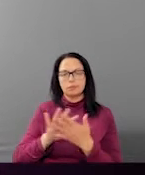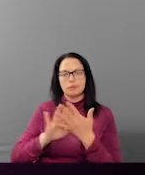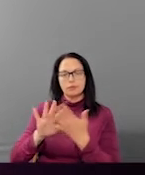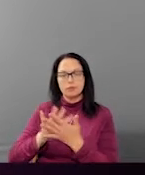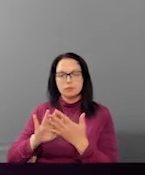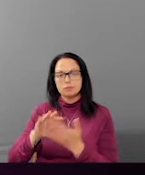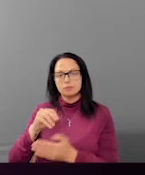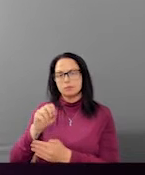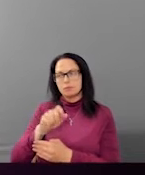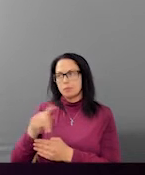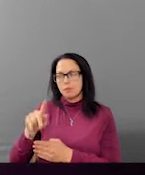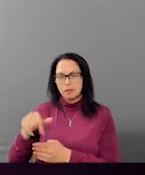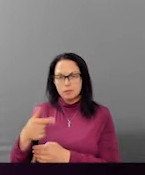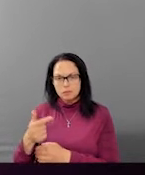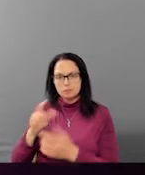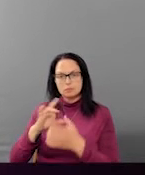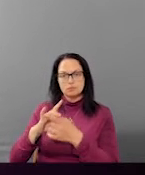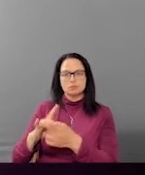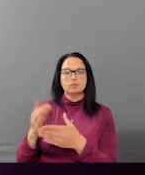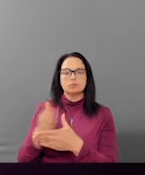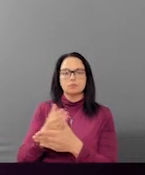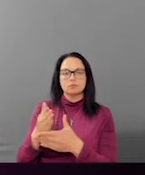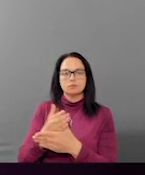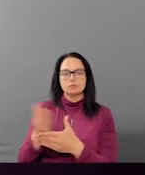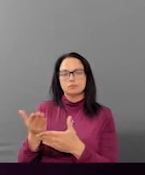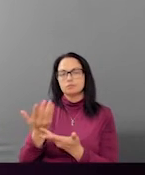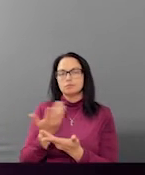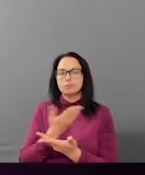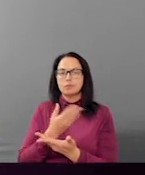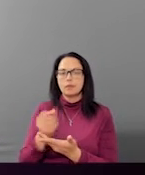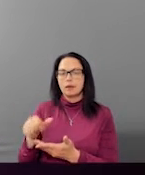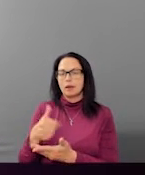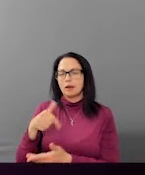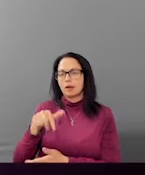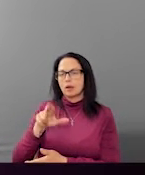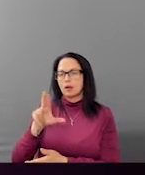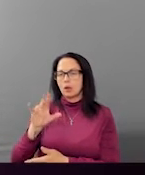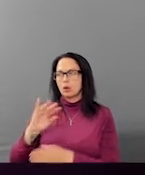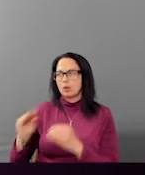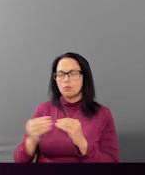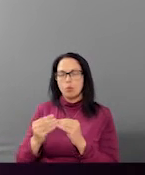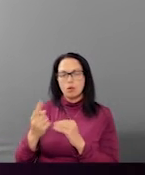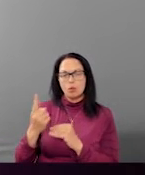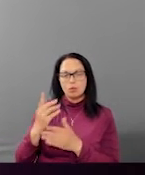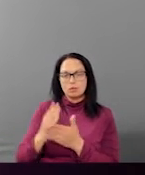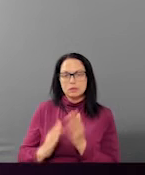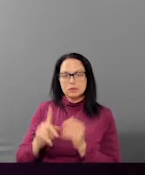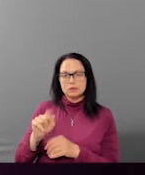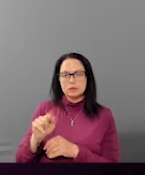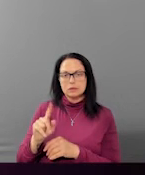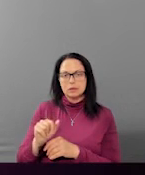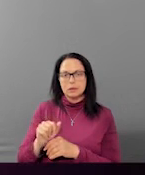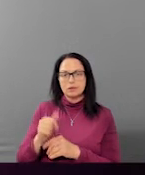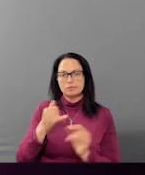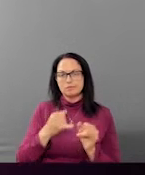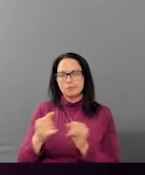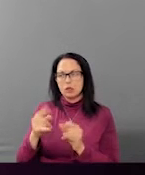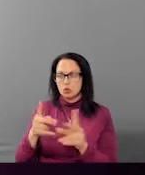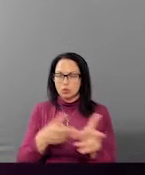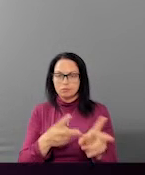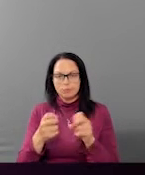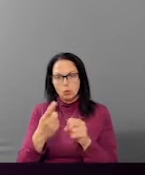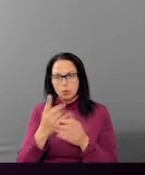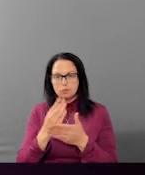mapping relationships between full text search, and pretty much any query that's more than one piece of data at a time. Because like I said, right, you can grab one piece of data, you can say,